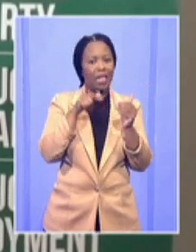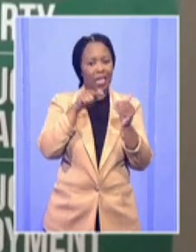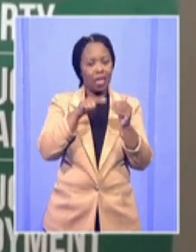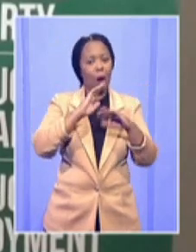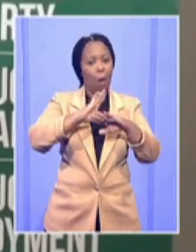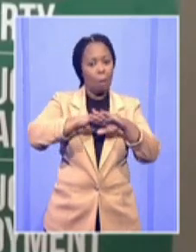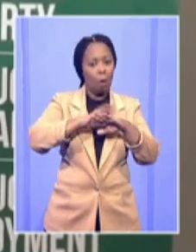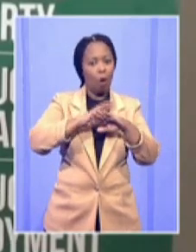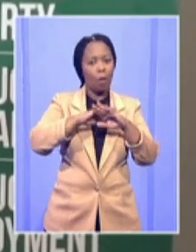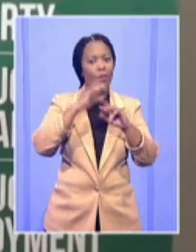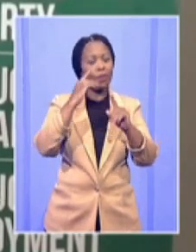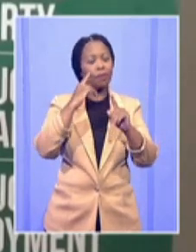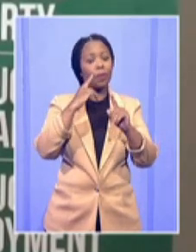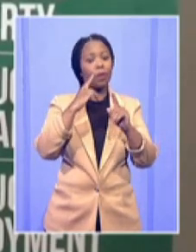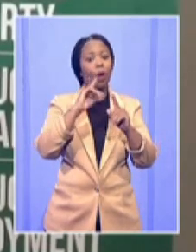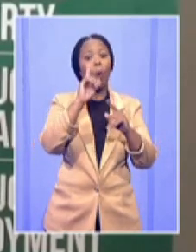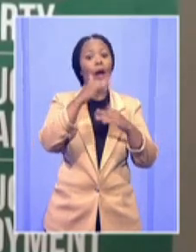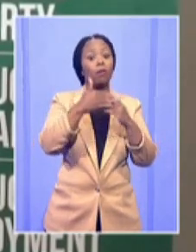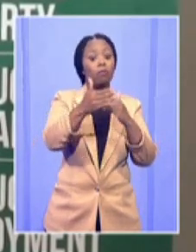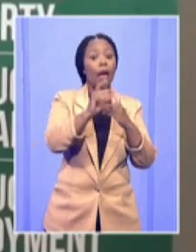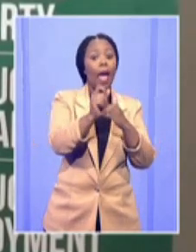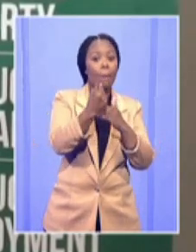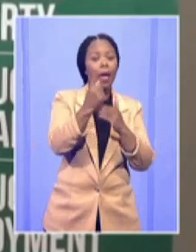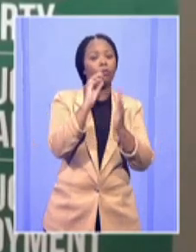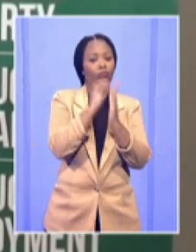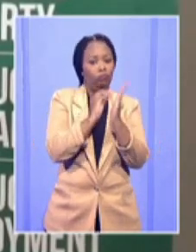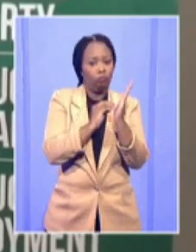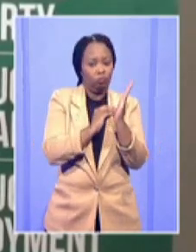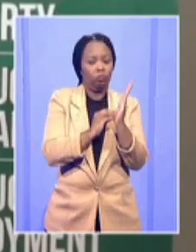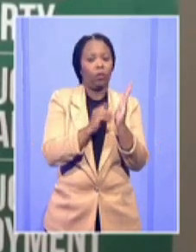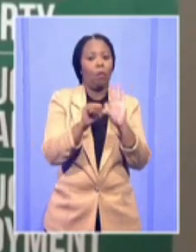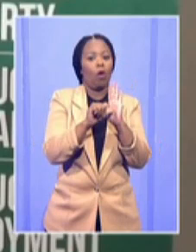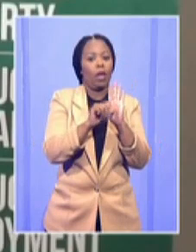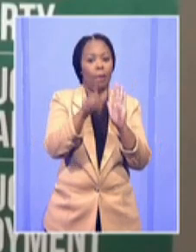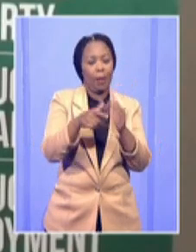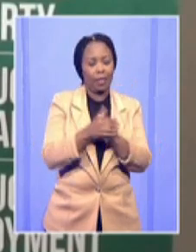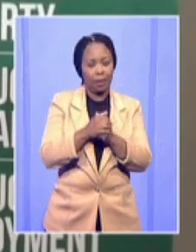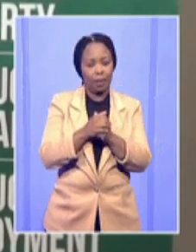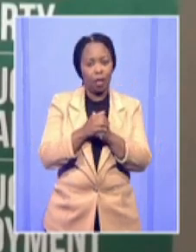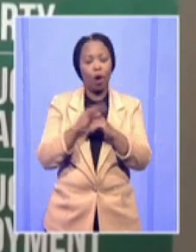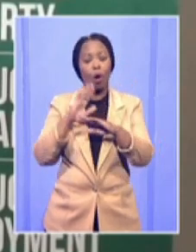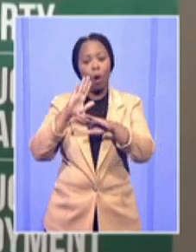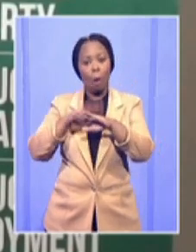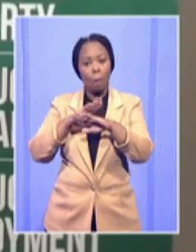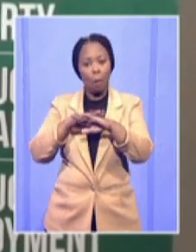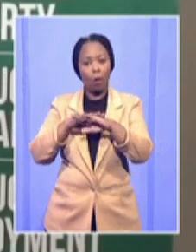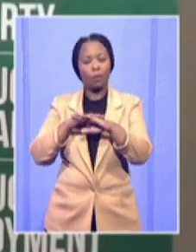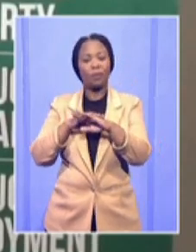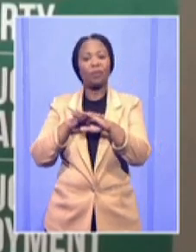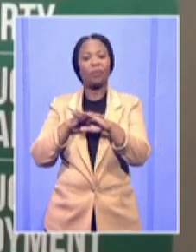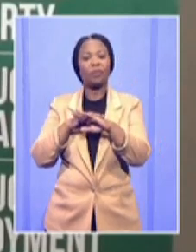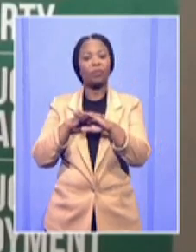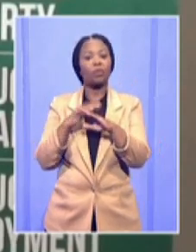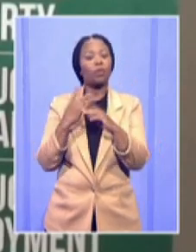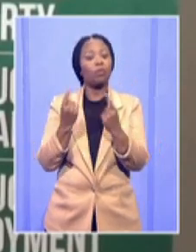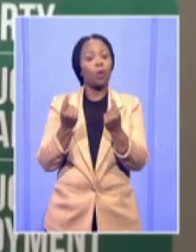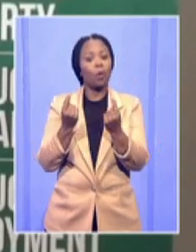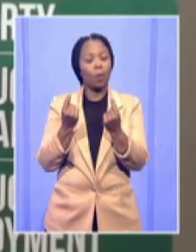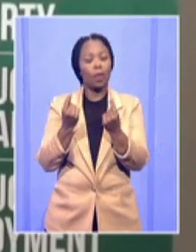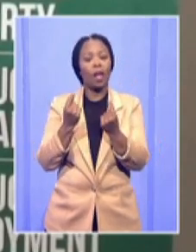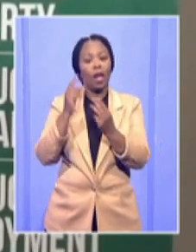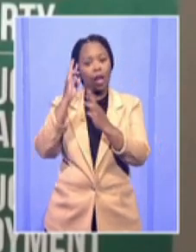intended outcomes. And lastly, but no less important, recognition of the value and the importance